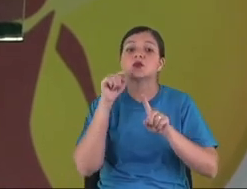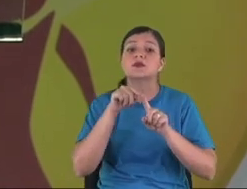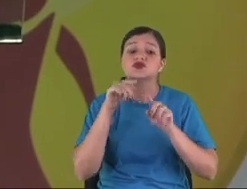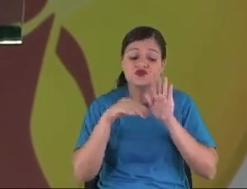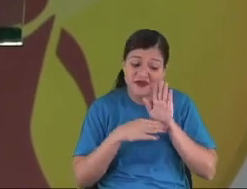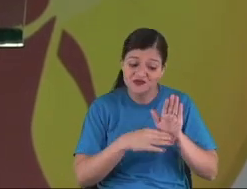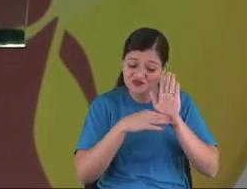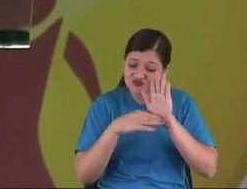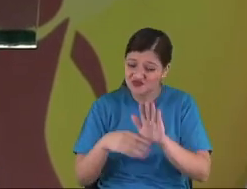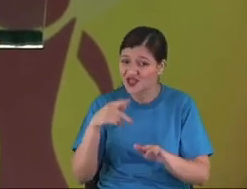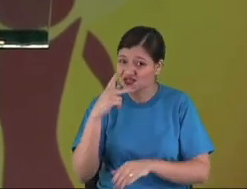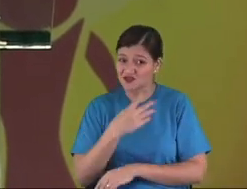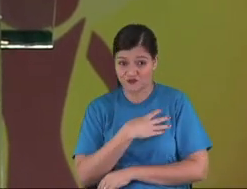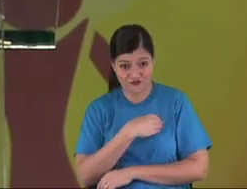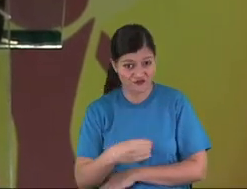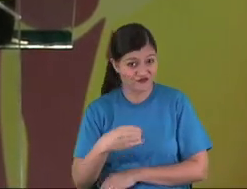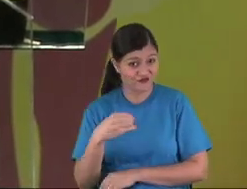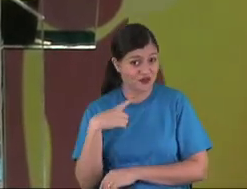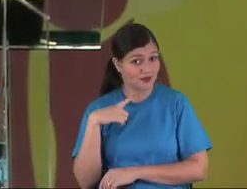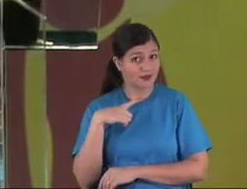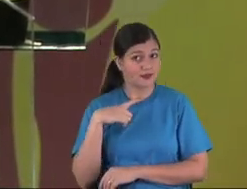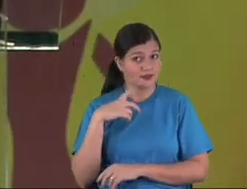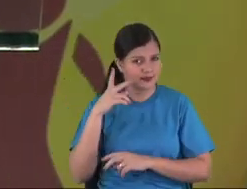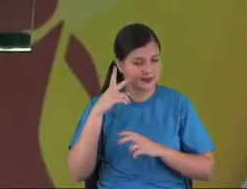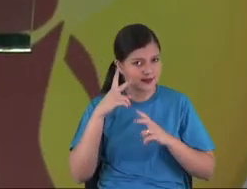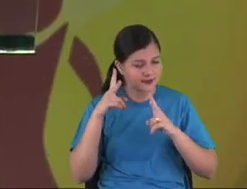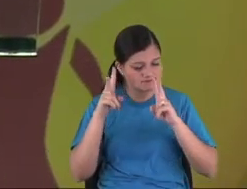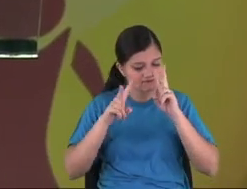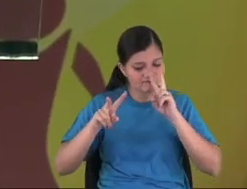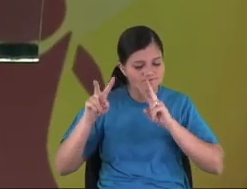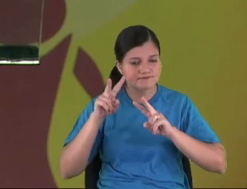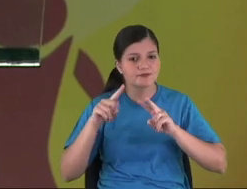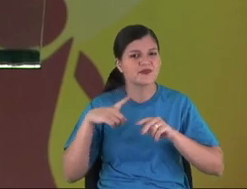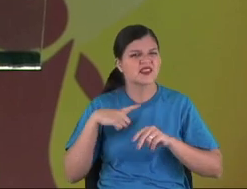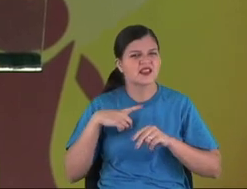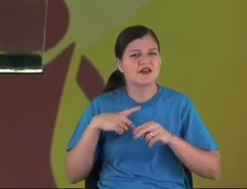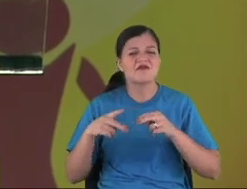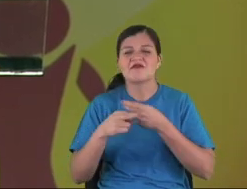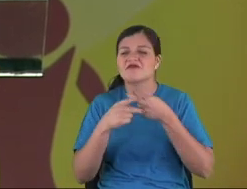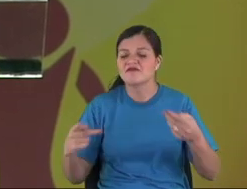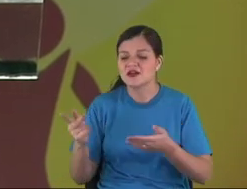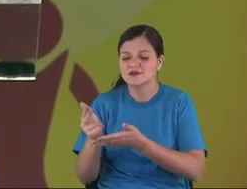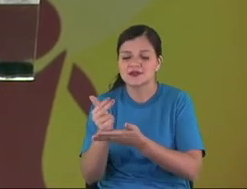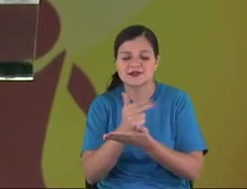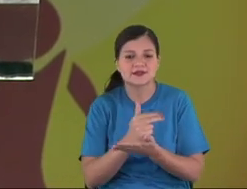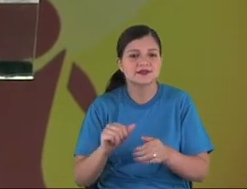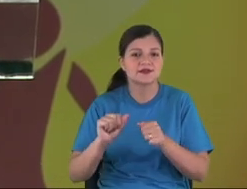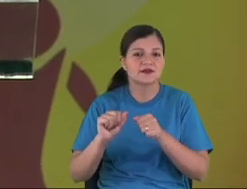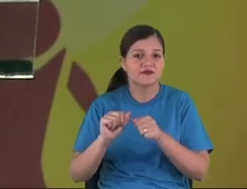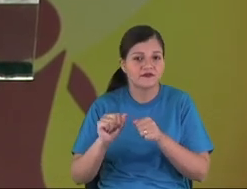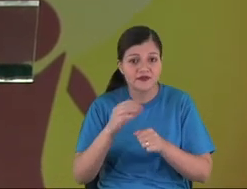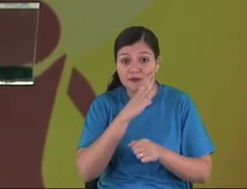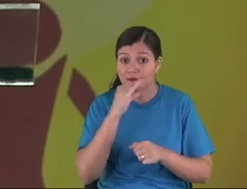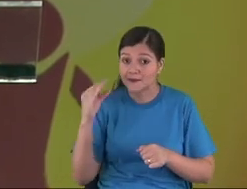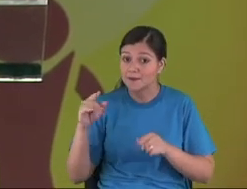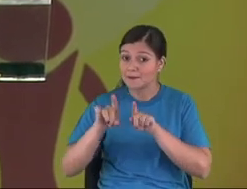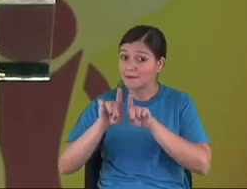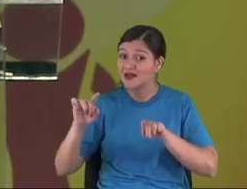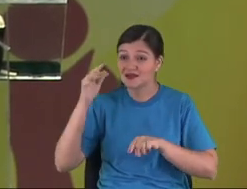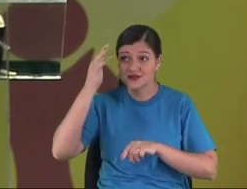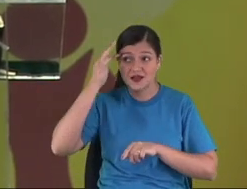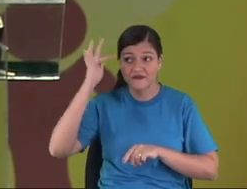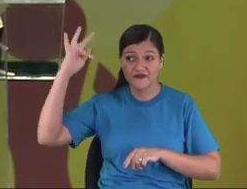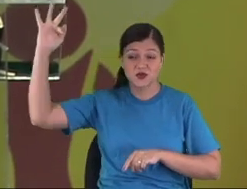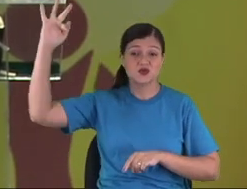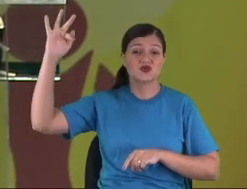them with that. For example, we have a lot of cartoons that are made for kids. It's a philosophy